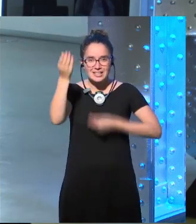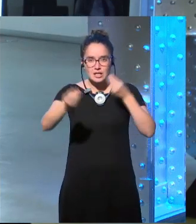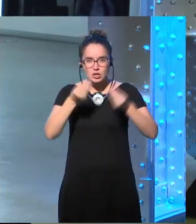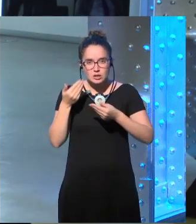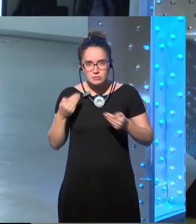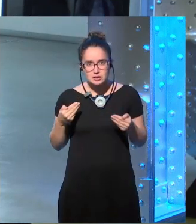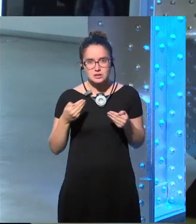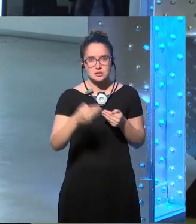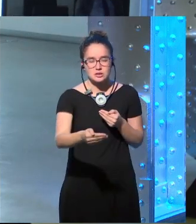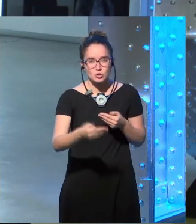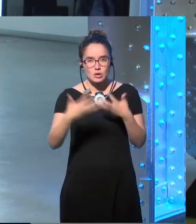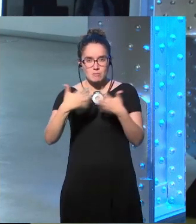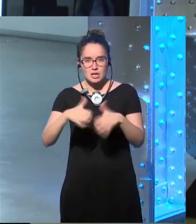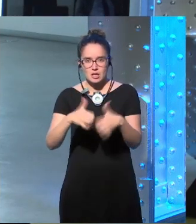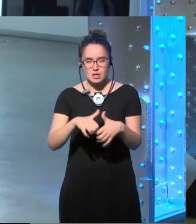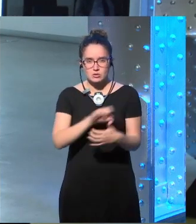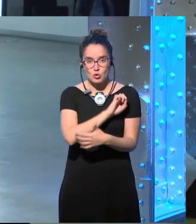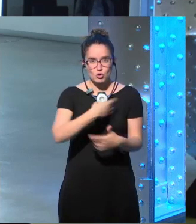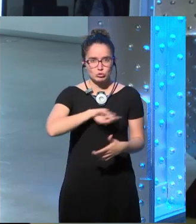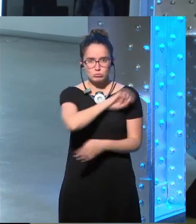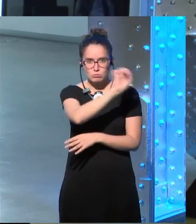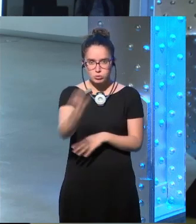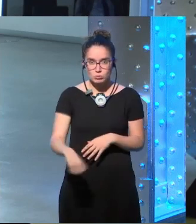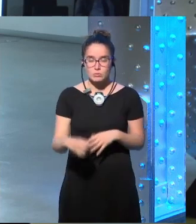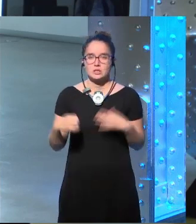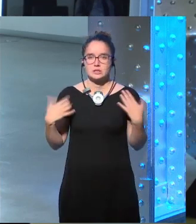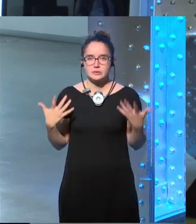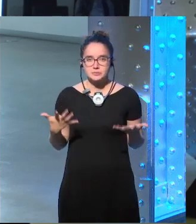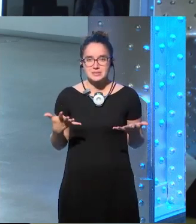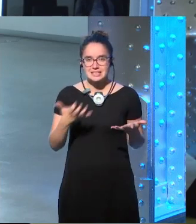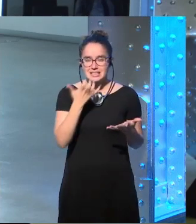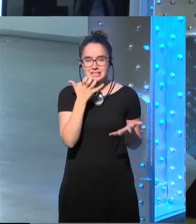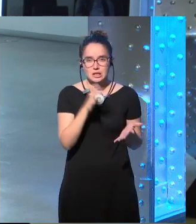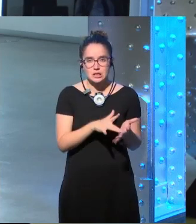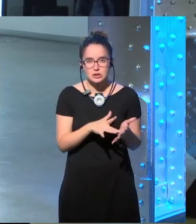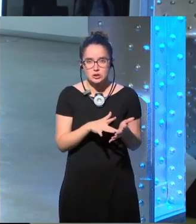a lot of people think. So when you have a sort of reasonably closed system,